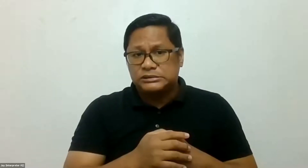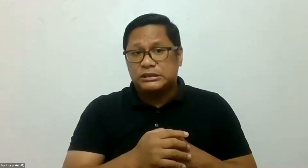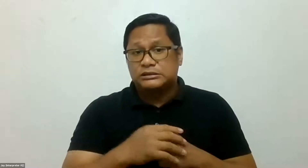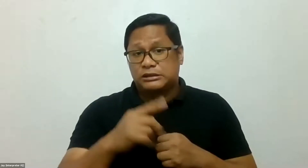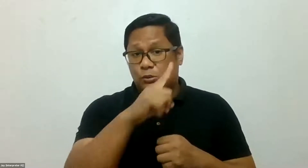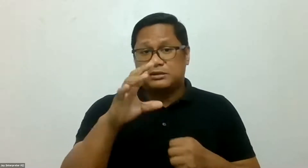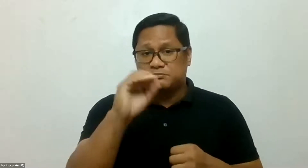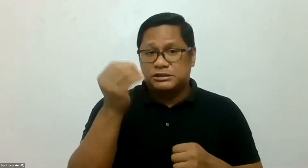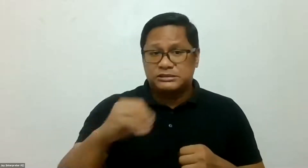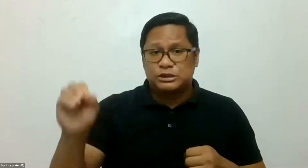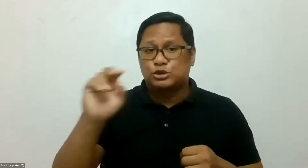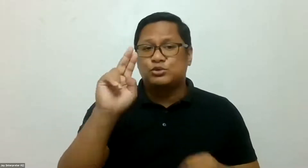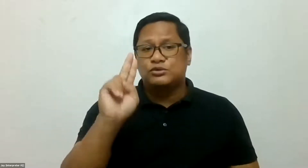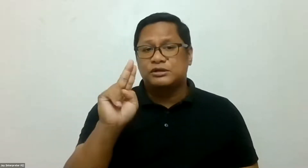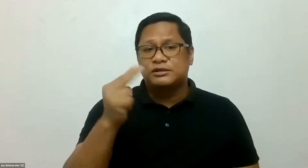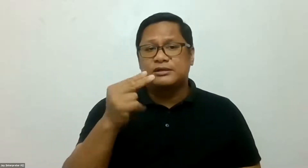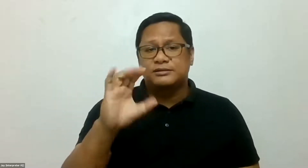100% universal healthcare